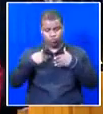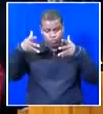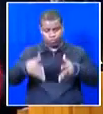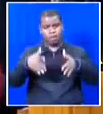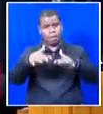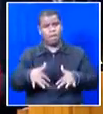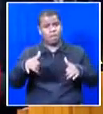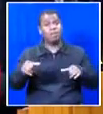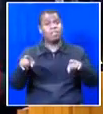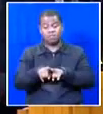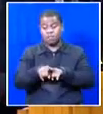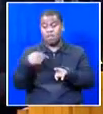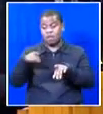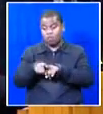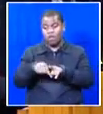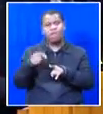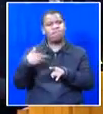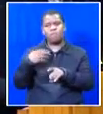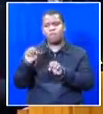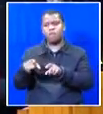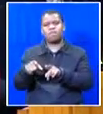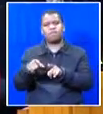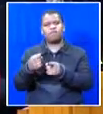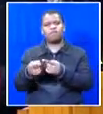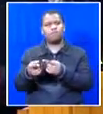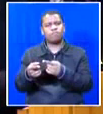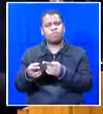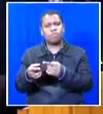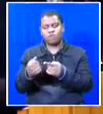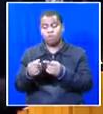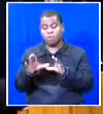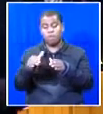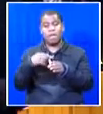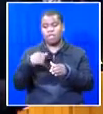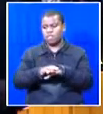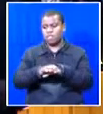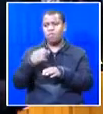we are owing anybody anything from the desk of the ANC.